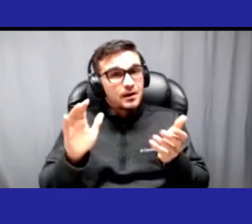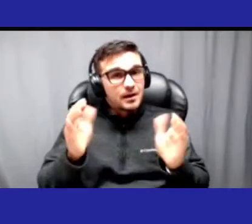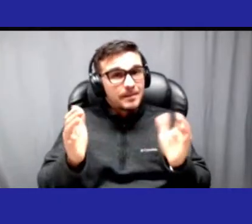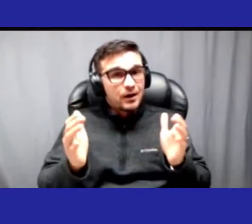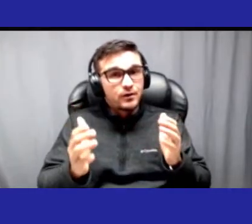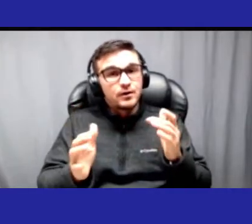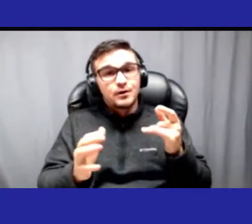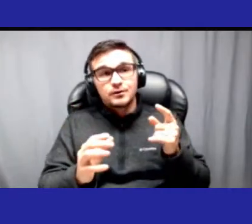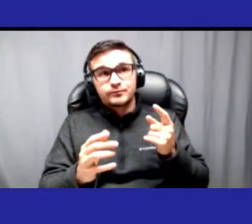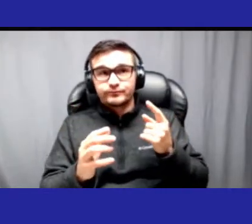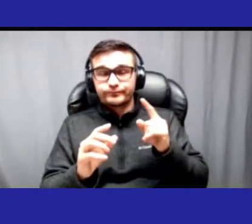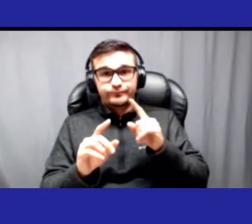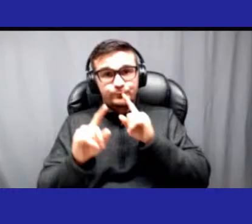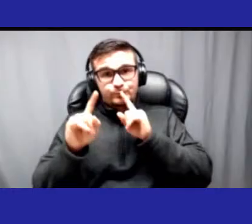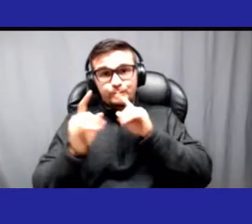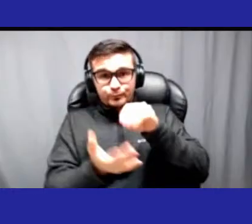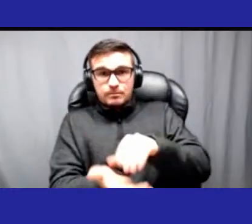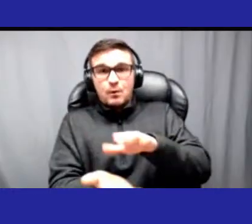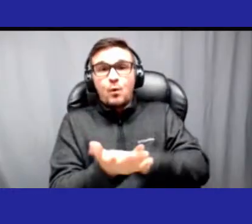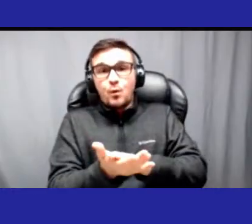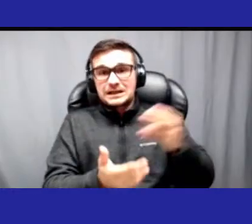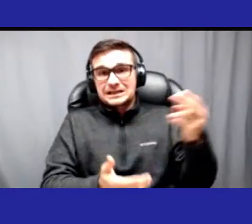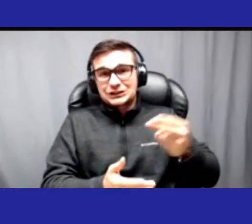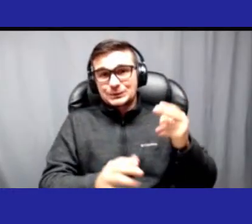system. Drop the mic.